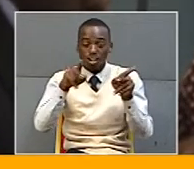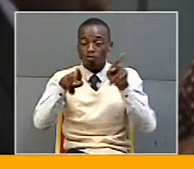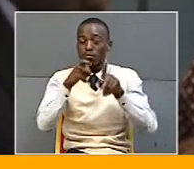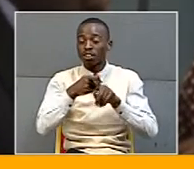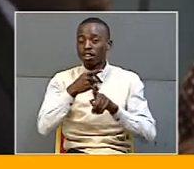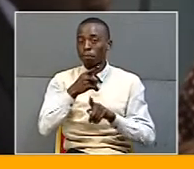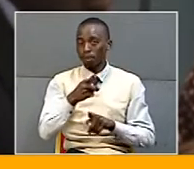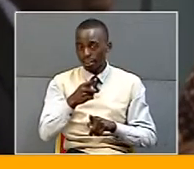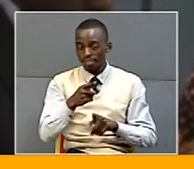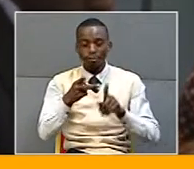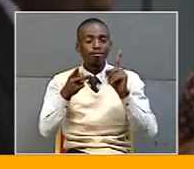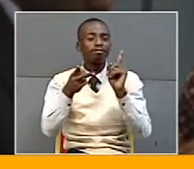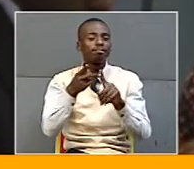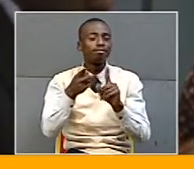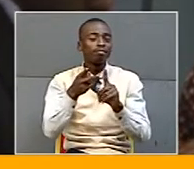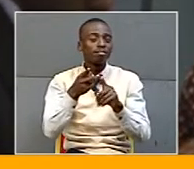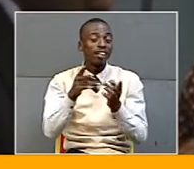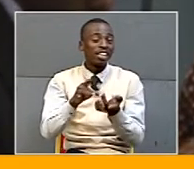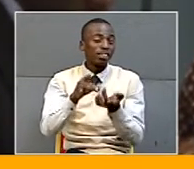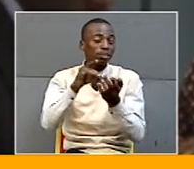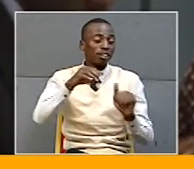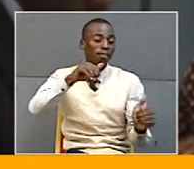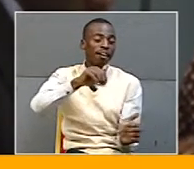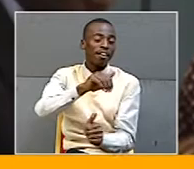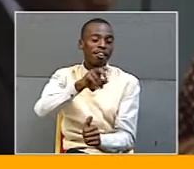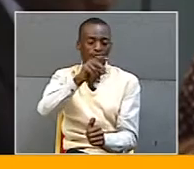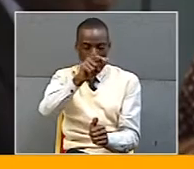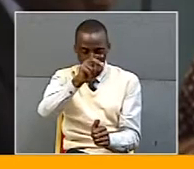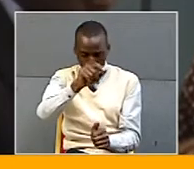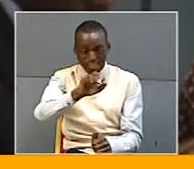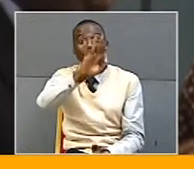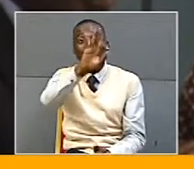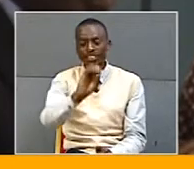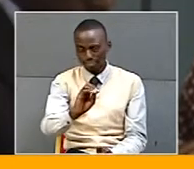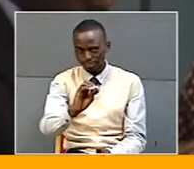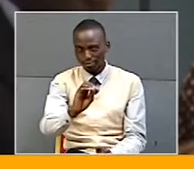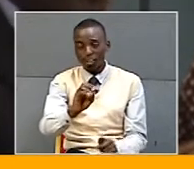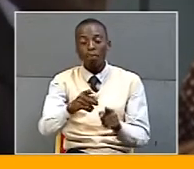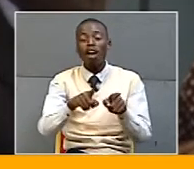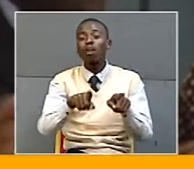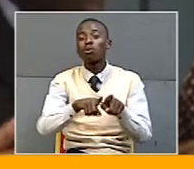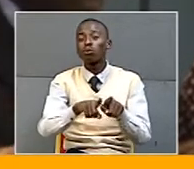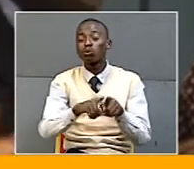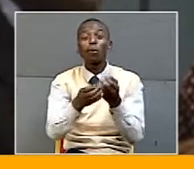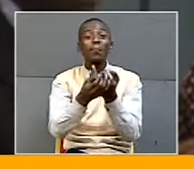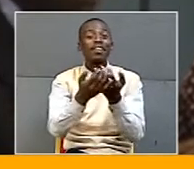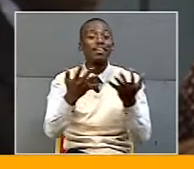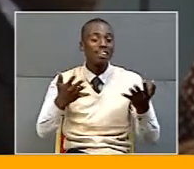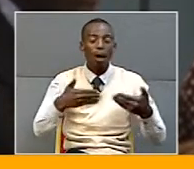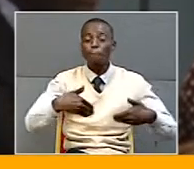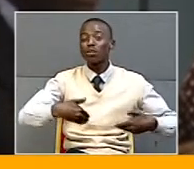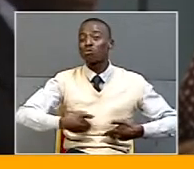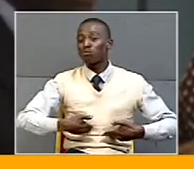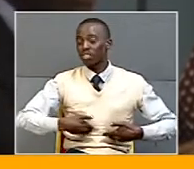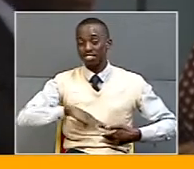Kampala, mostly under 30. And therefore very many are still teenagers and